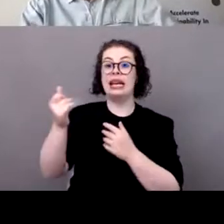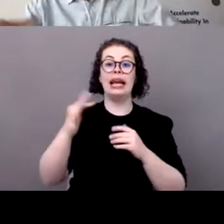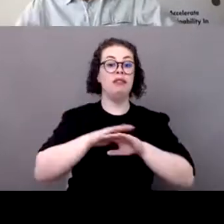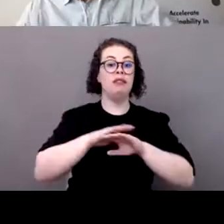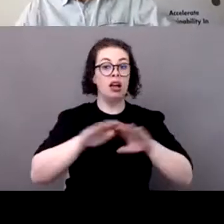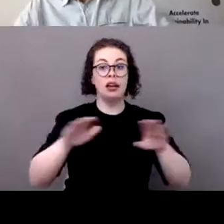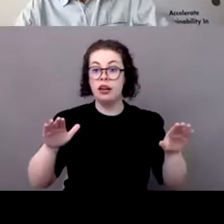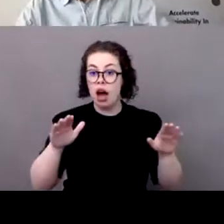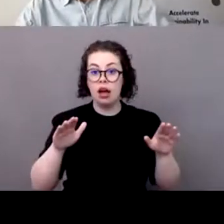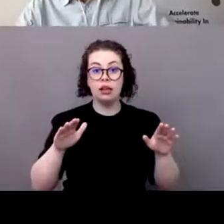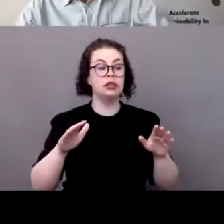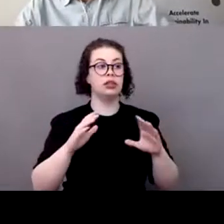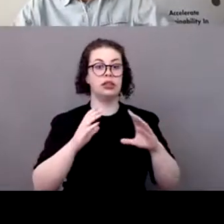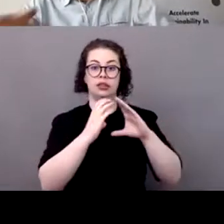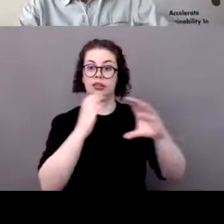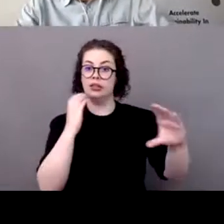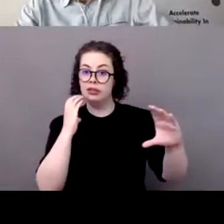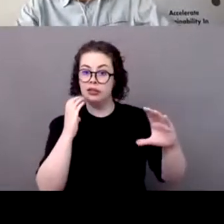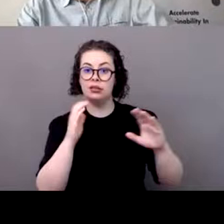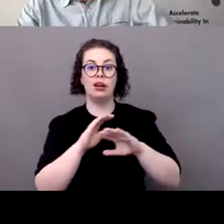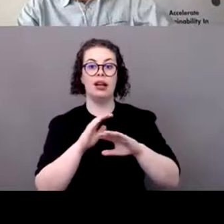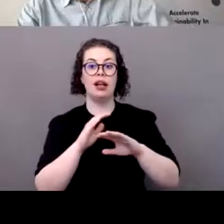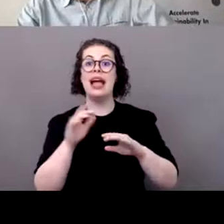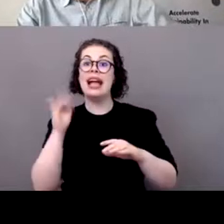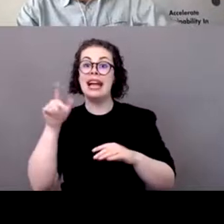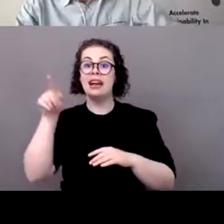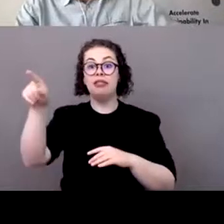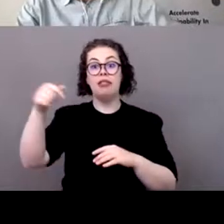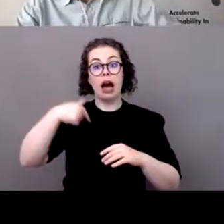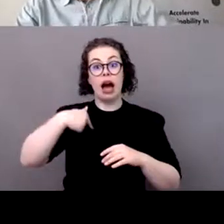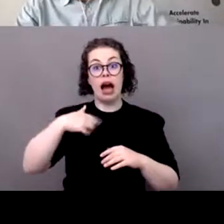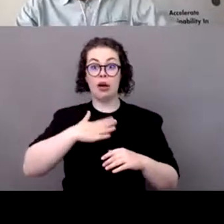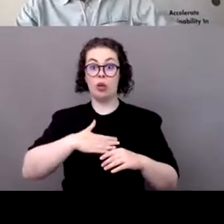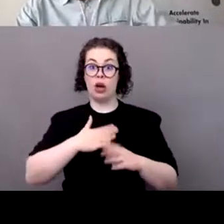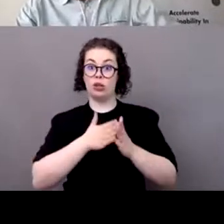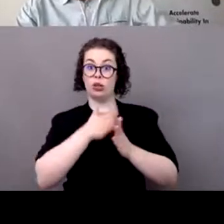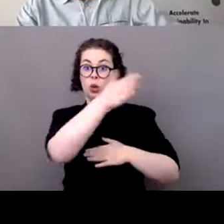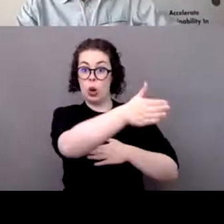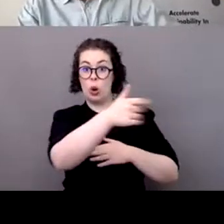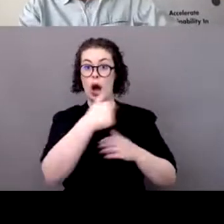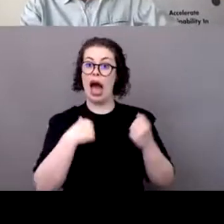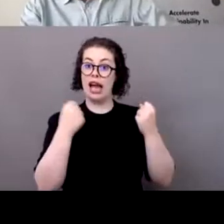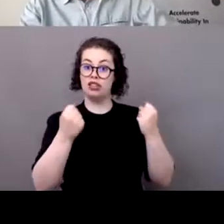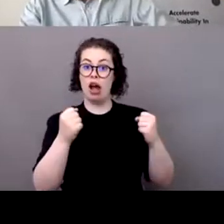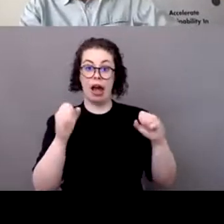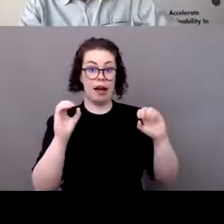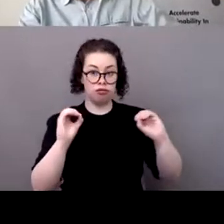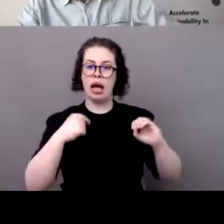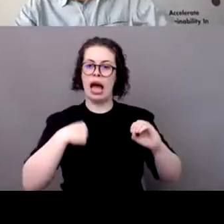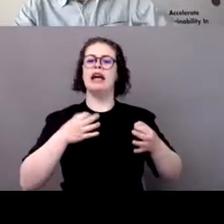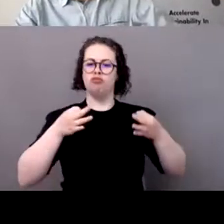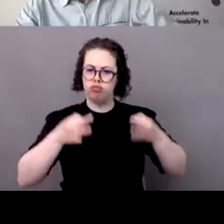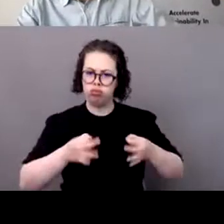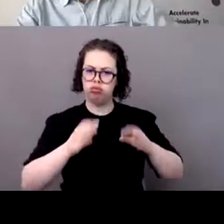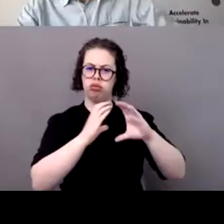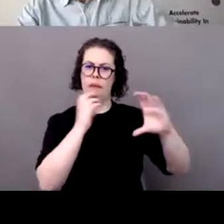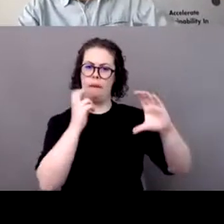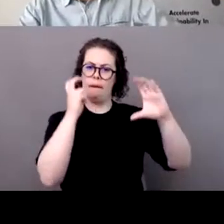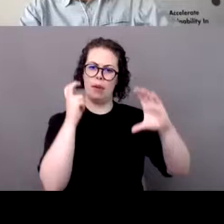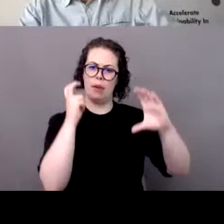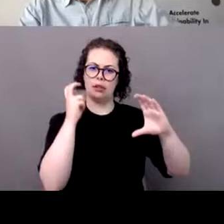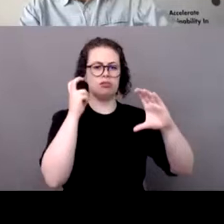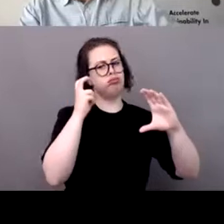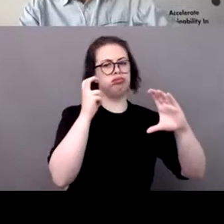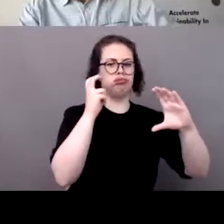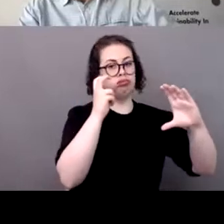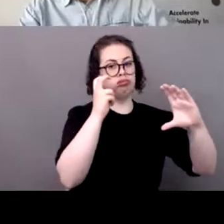sport event instead of taking the car, or they make a certain choices. So I think you give a certain value to the fact